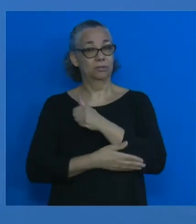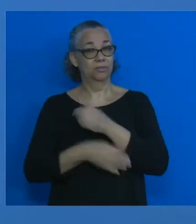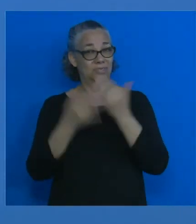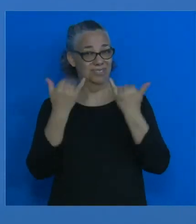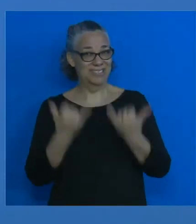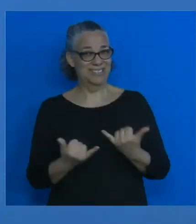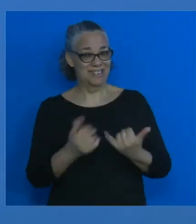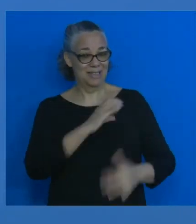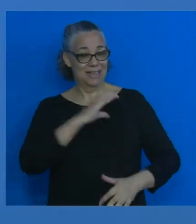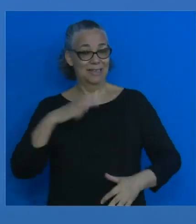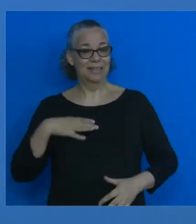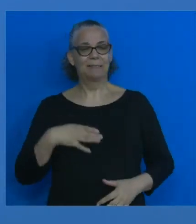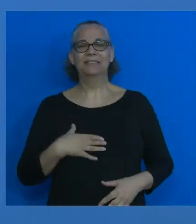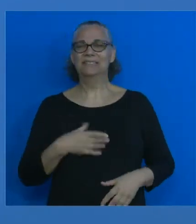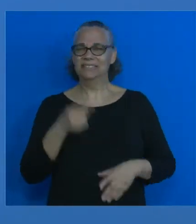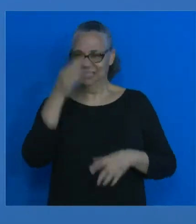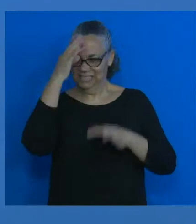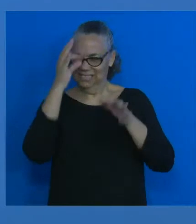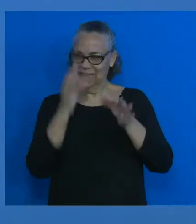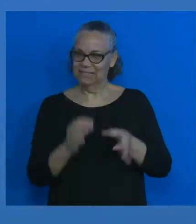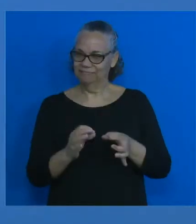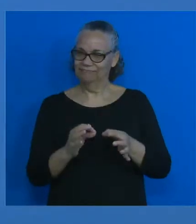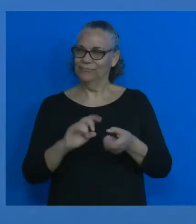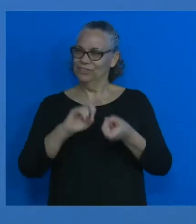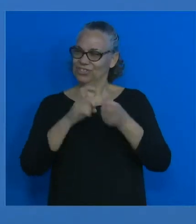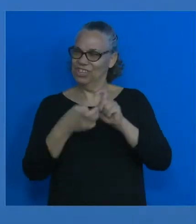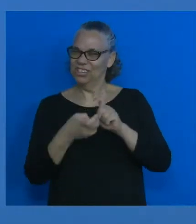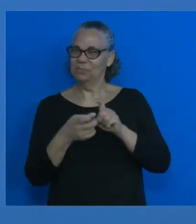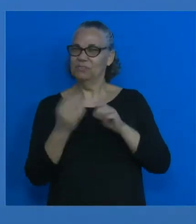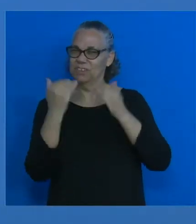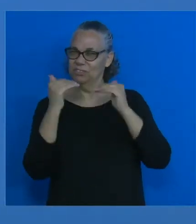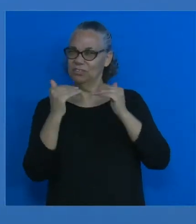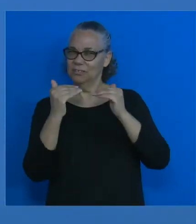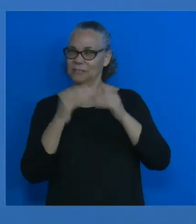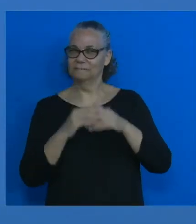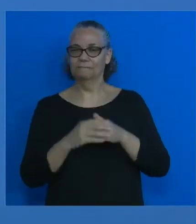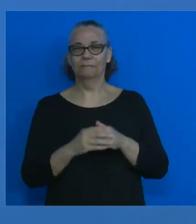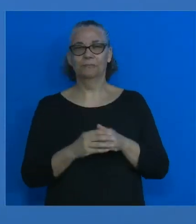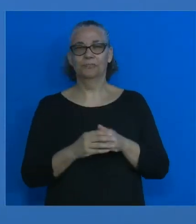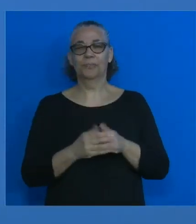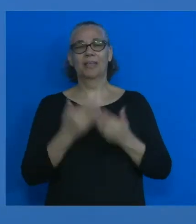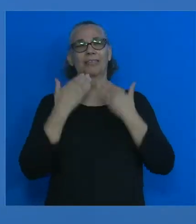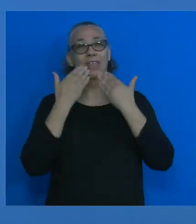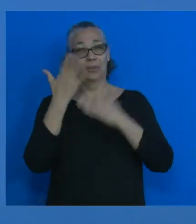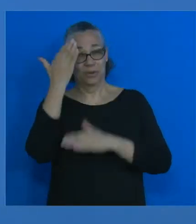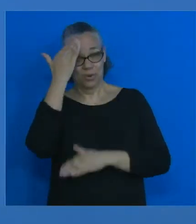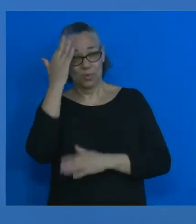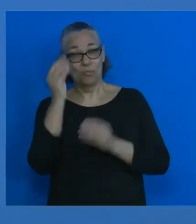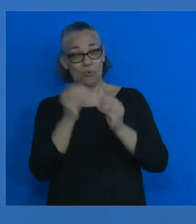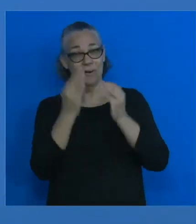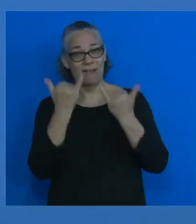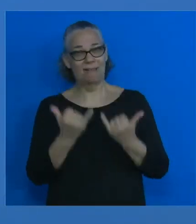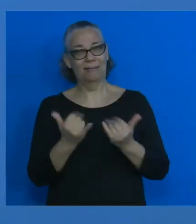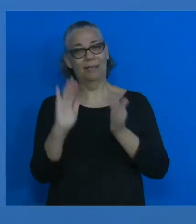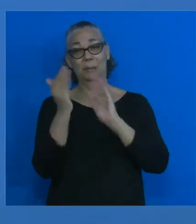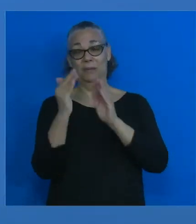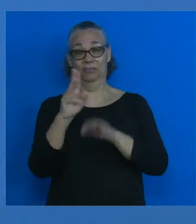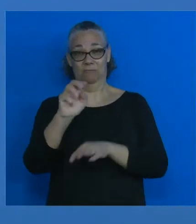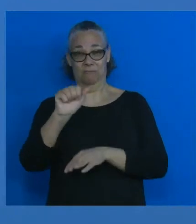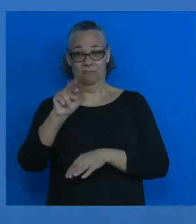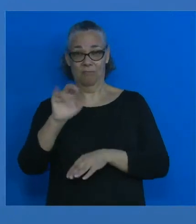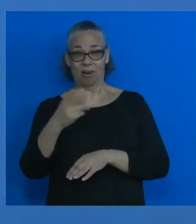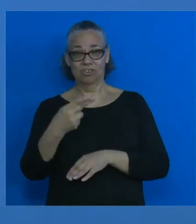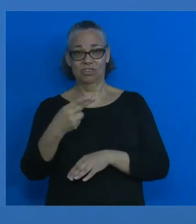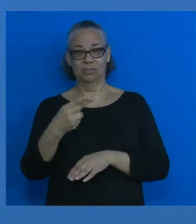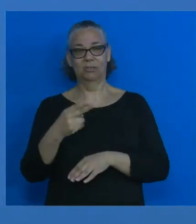the restrictions that are in place. Thankfully, we also know much more now than we may have known in March, and we have many